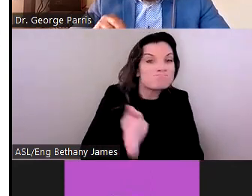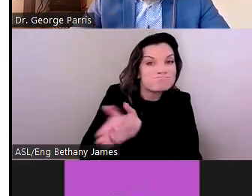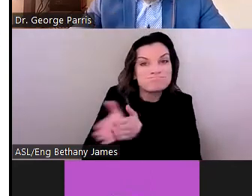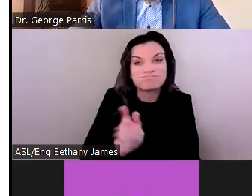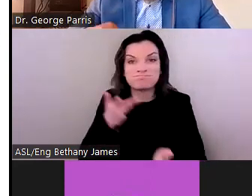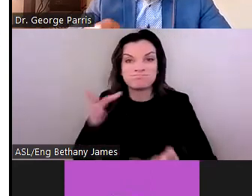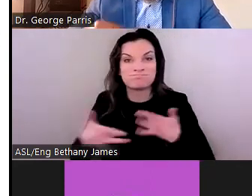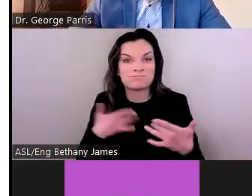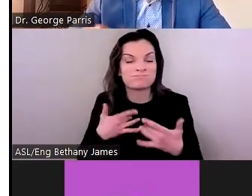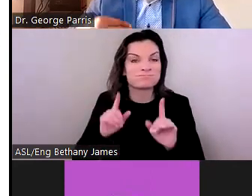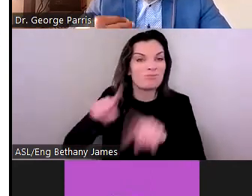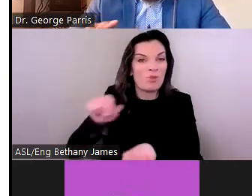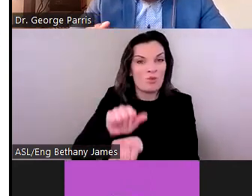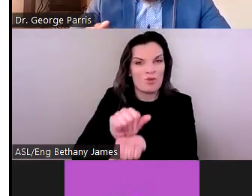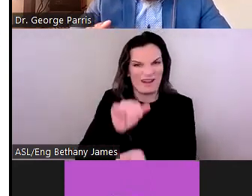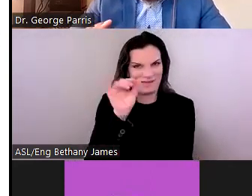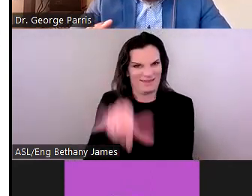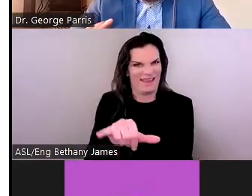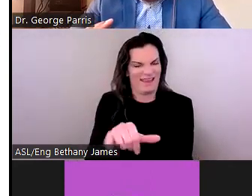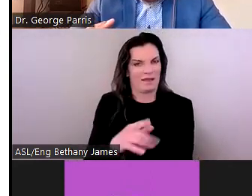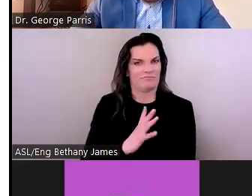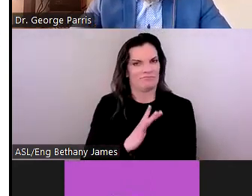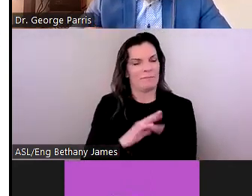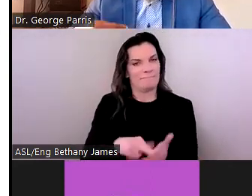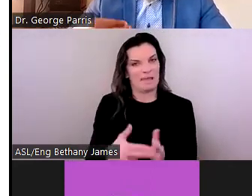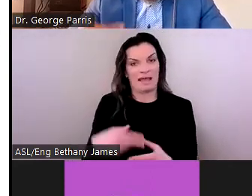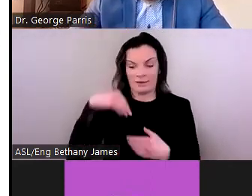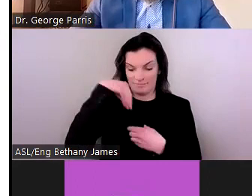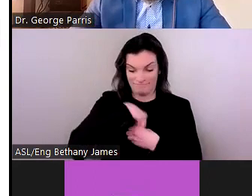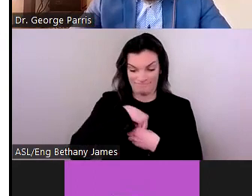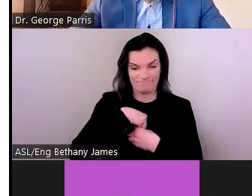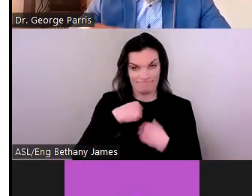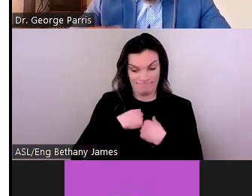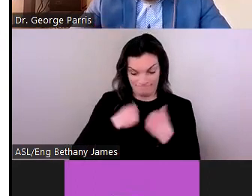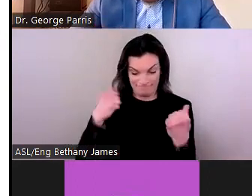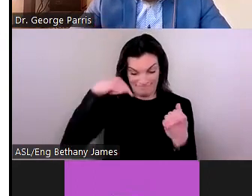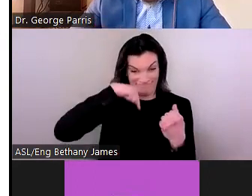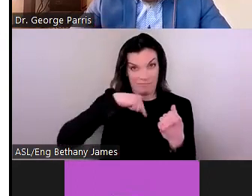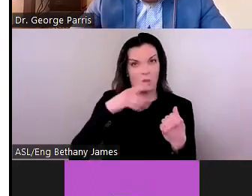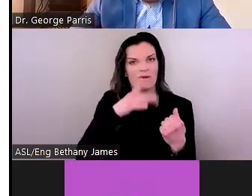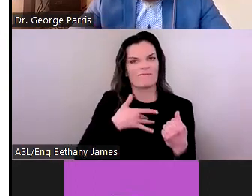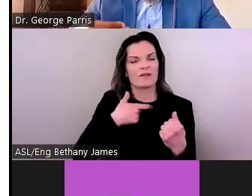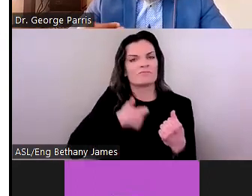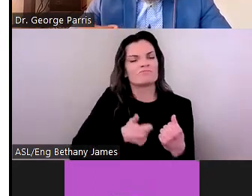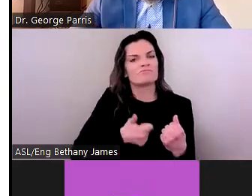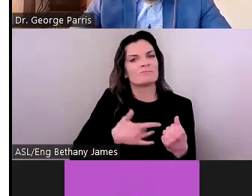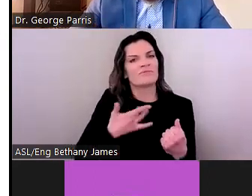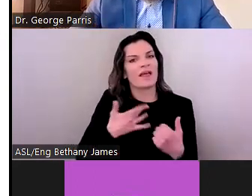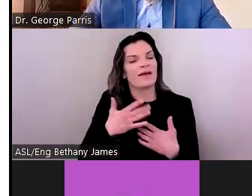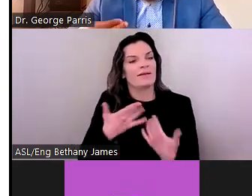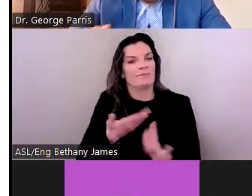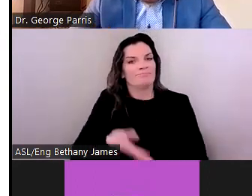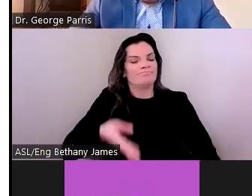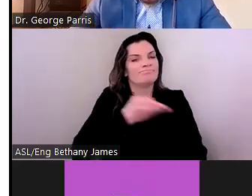you having a sense of well-being that decreases the stress level, that decreases